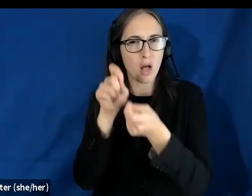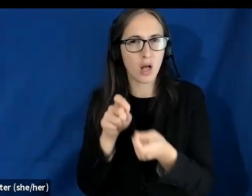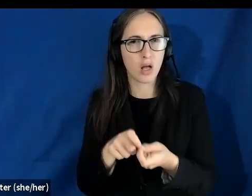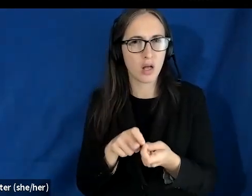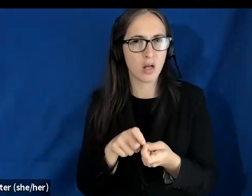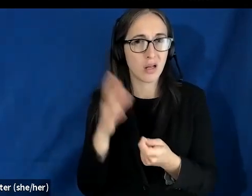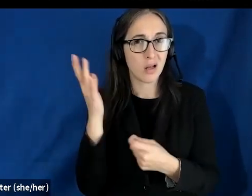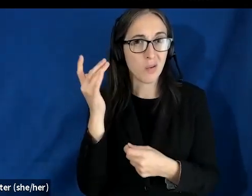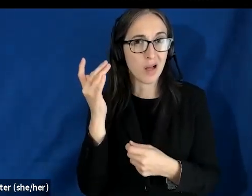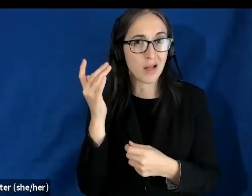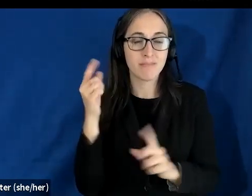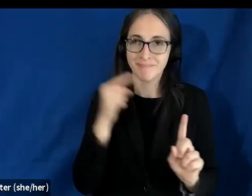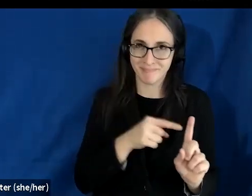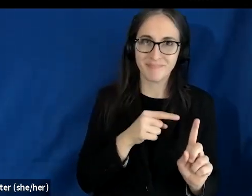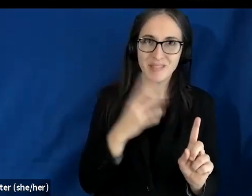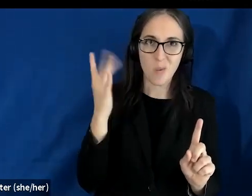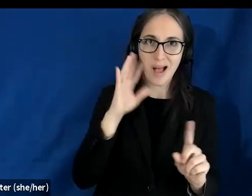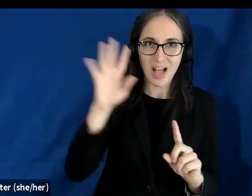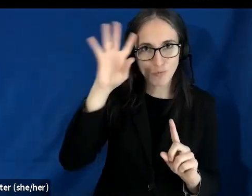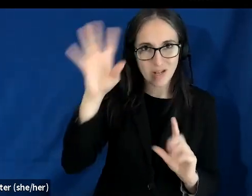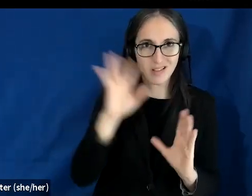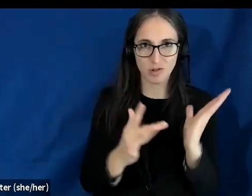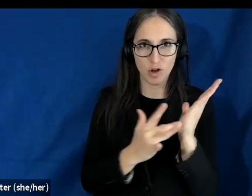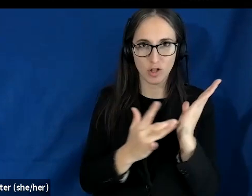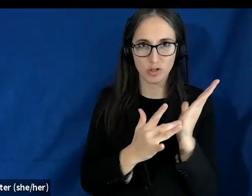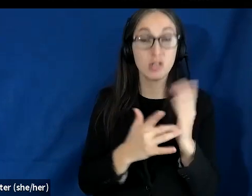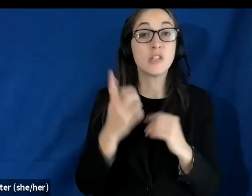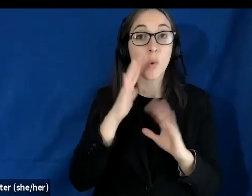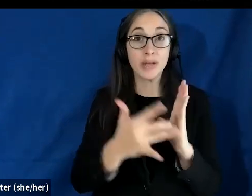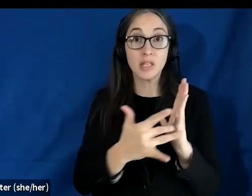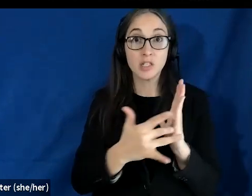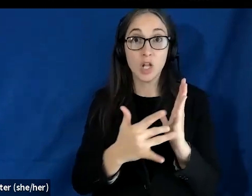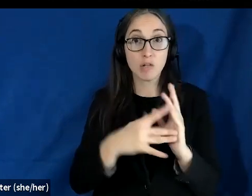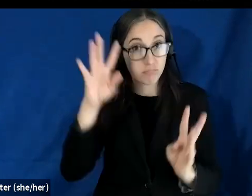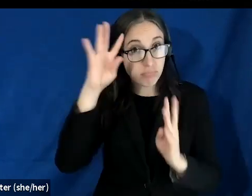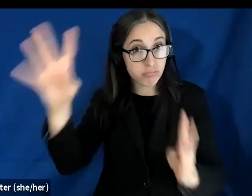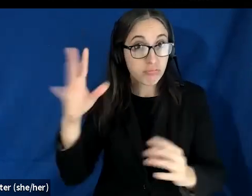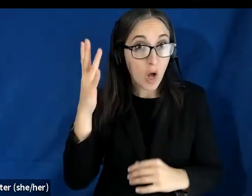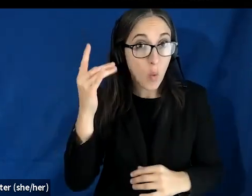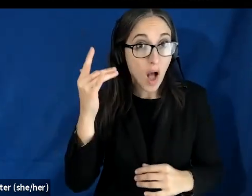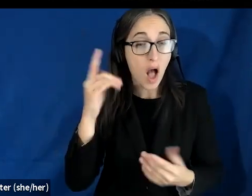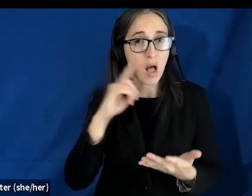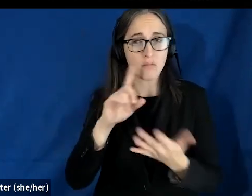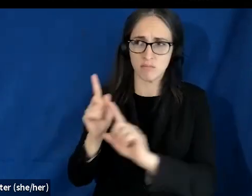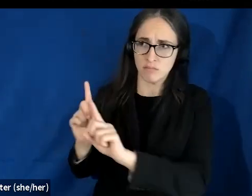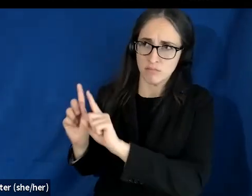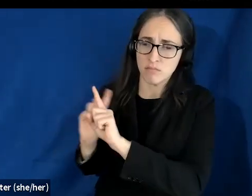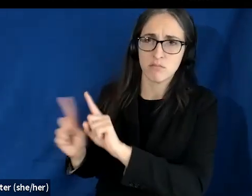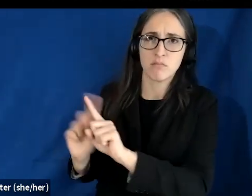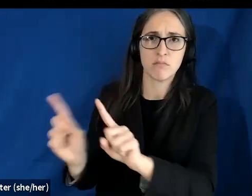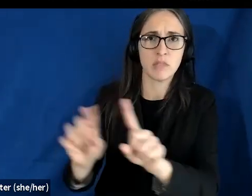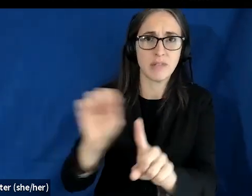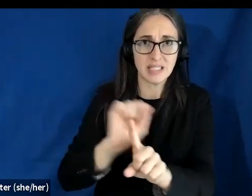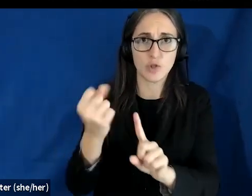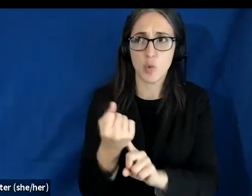I created the technology. The technology was created to respond to all of the different